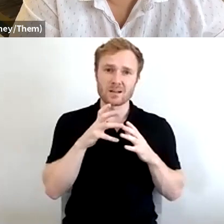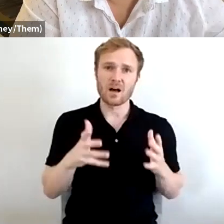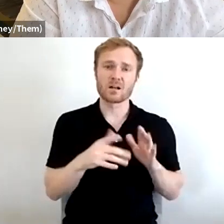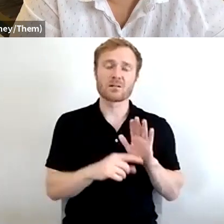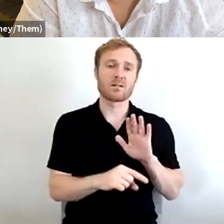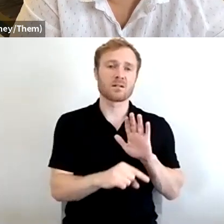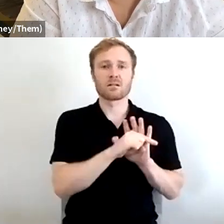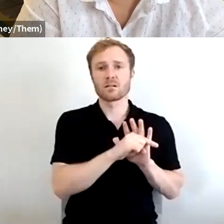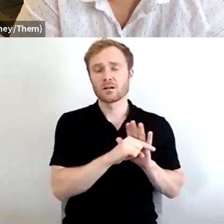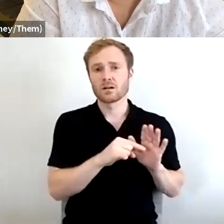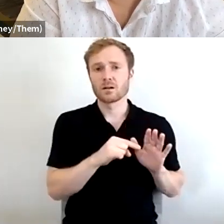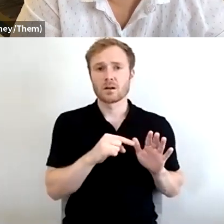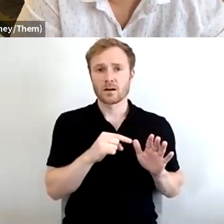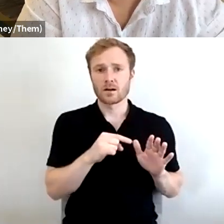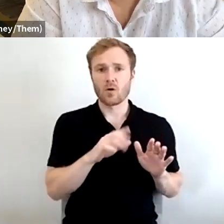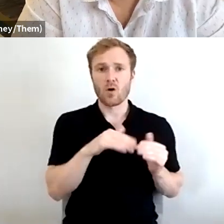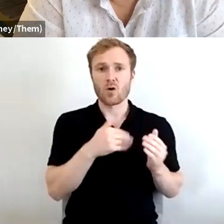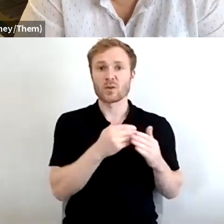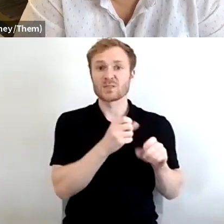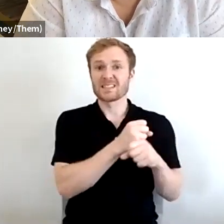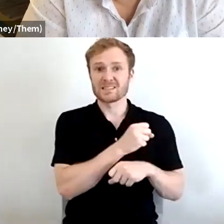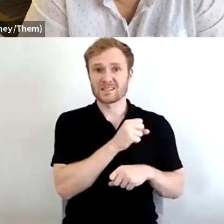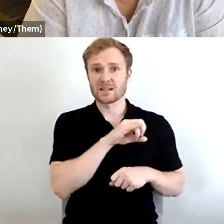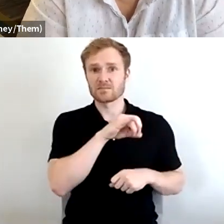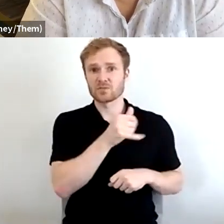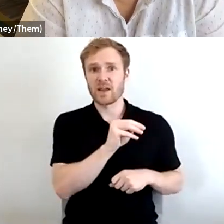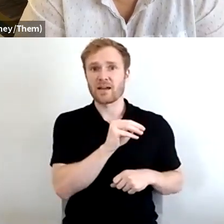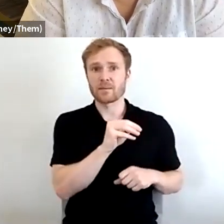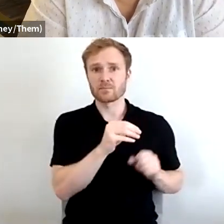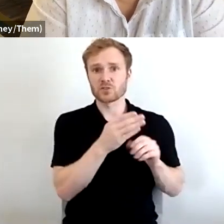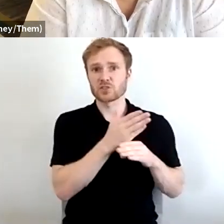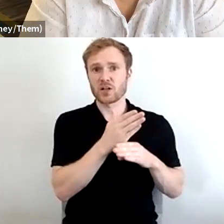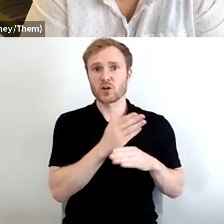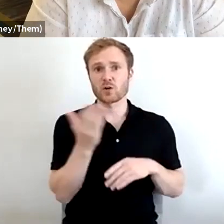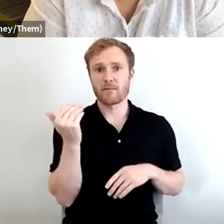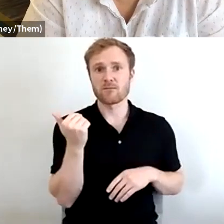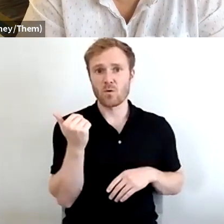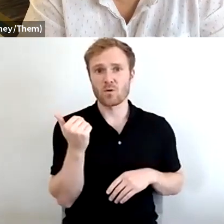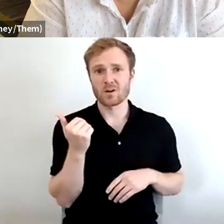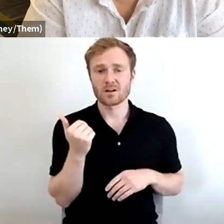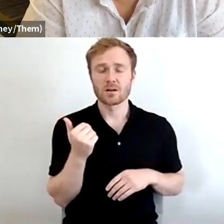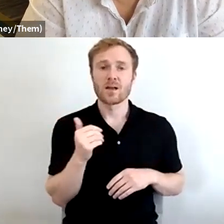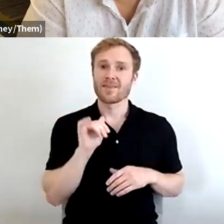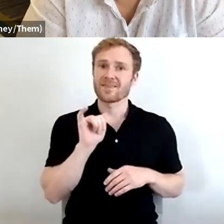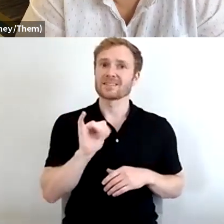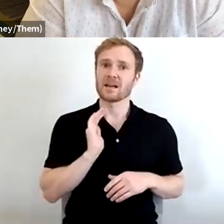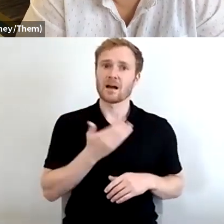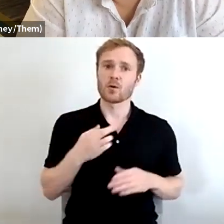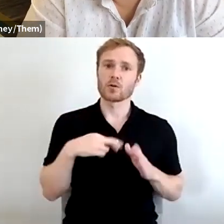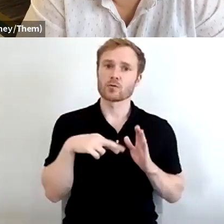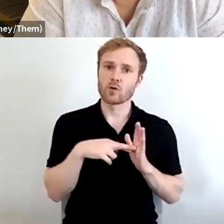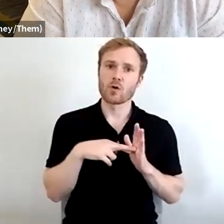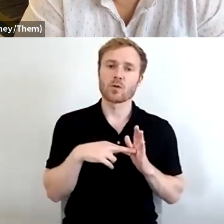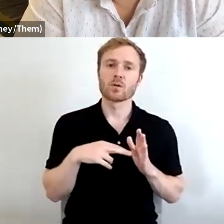to all of those statistics that Jam shared earlier. So that's our role. We need to bridge the gap, and we need to pull folks together and